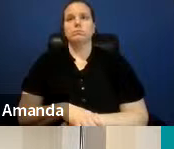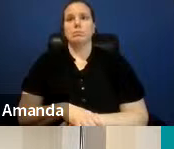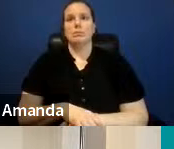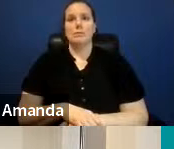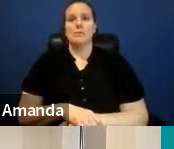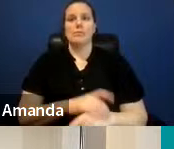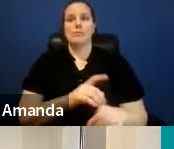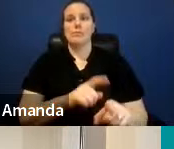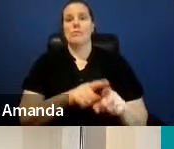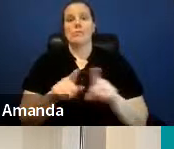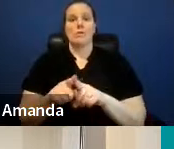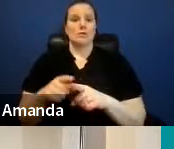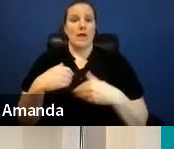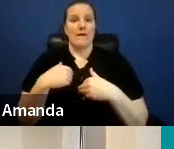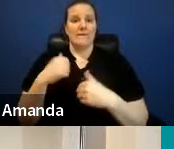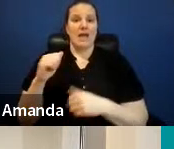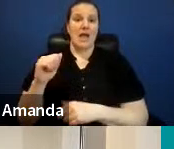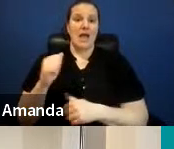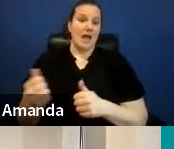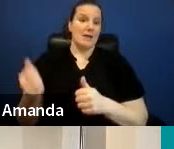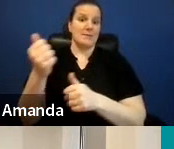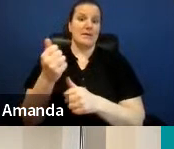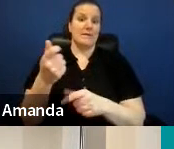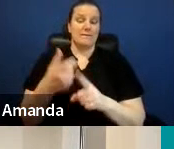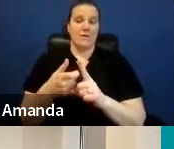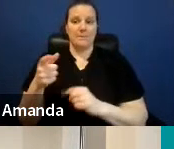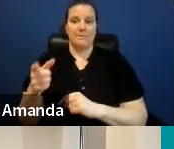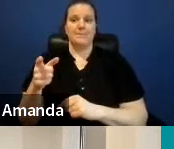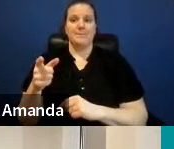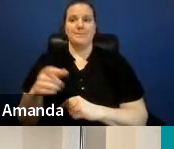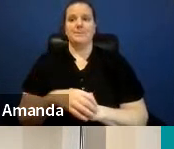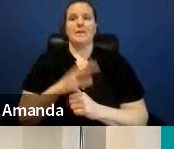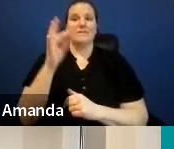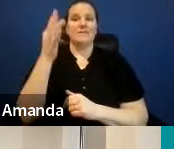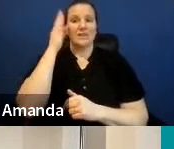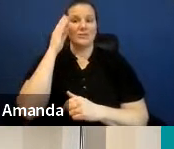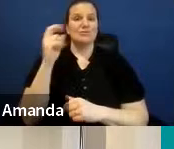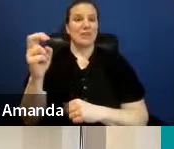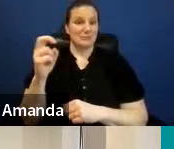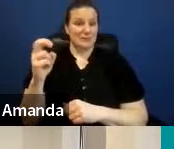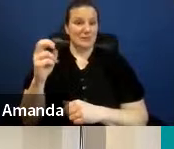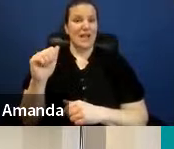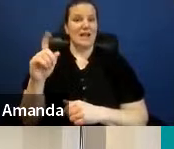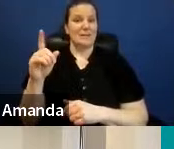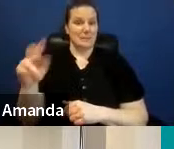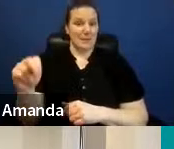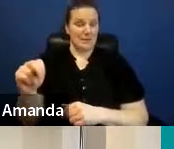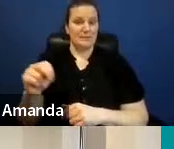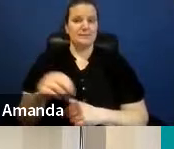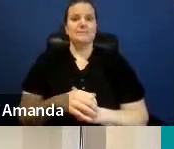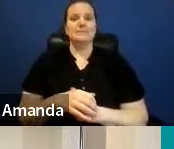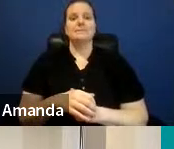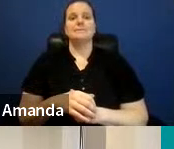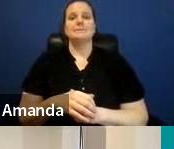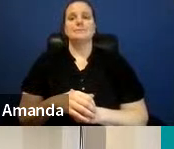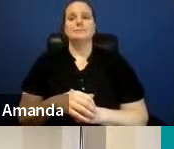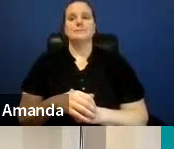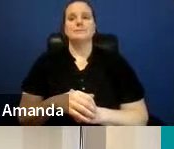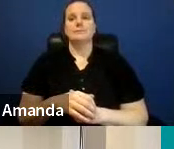We also had the administrators from the Federal Transit Administration and the